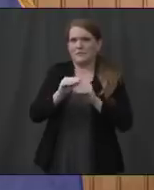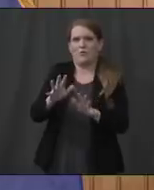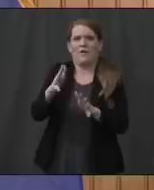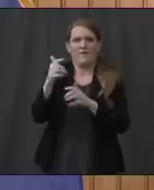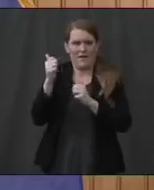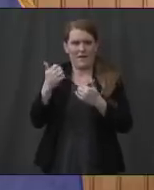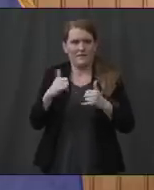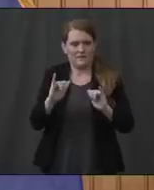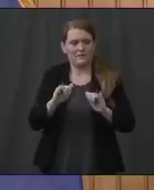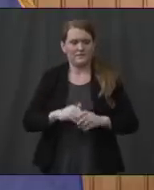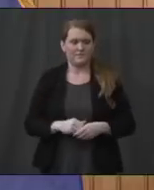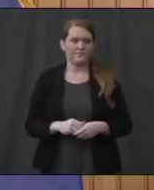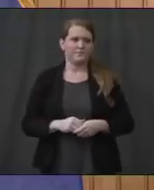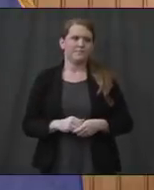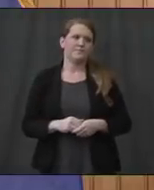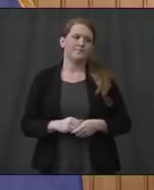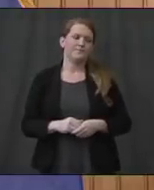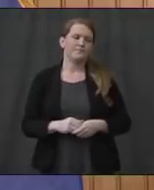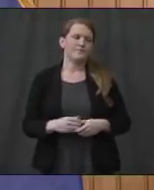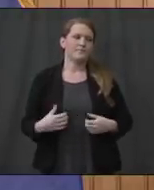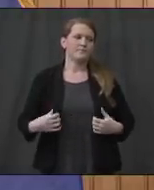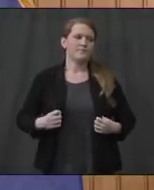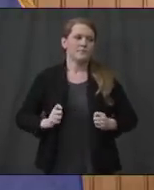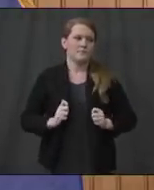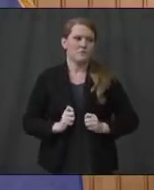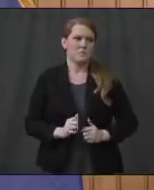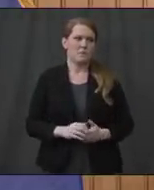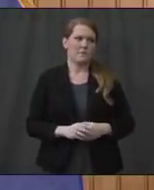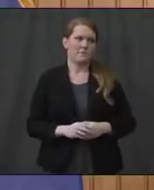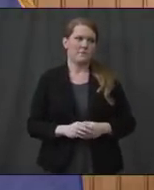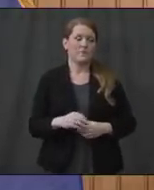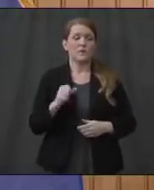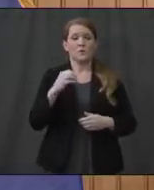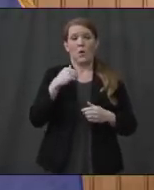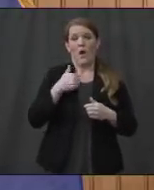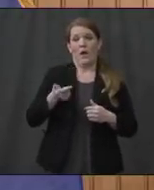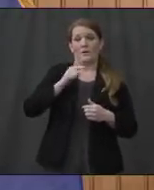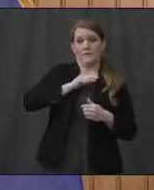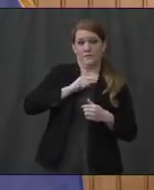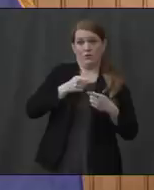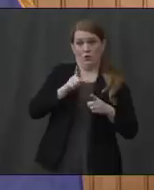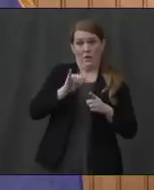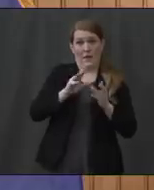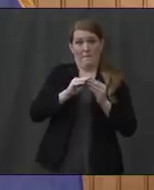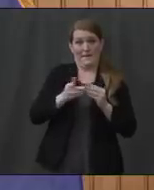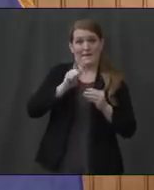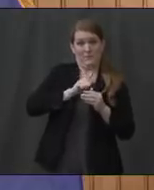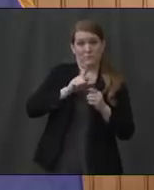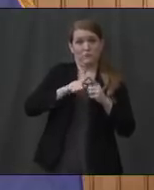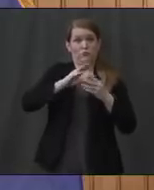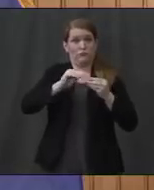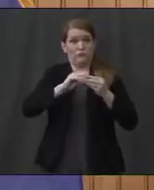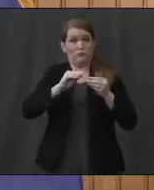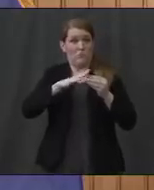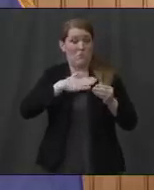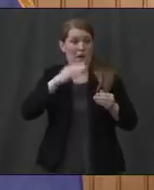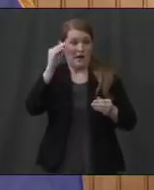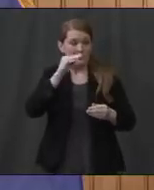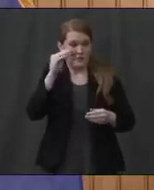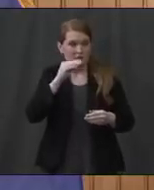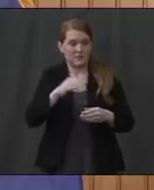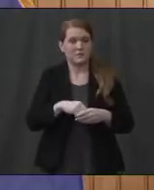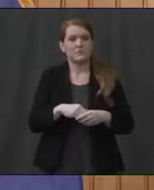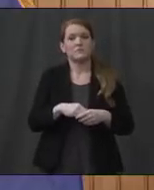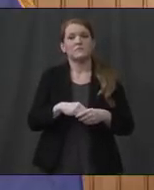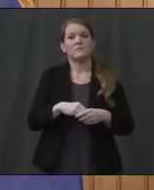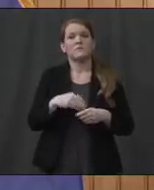the opportunity to, add my 2 cents, which I shared with you a number of times, which is I asked them all to